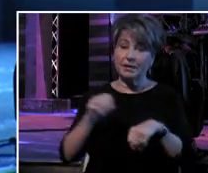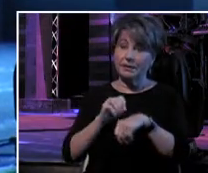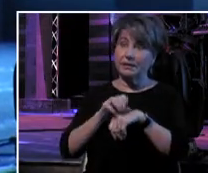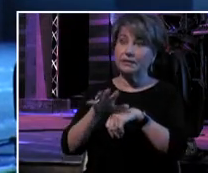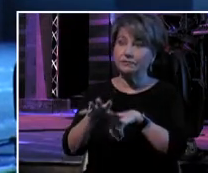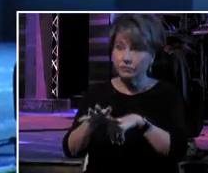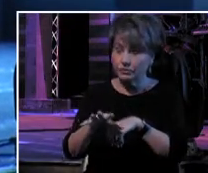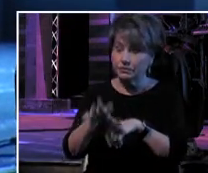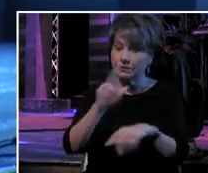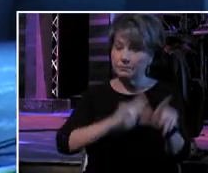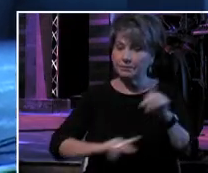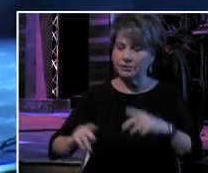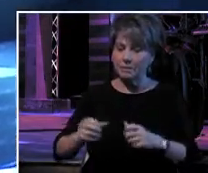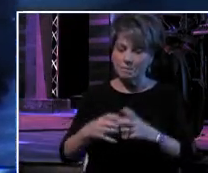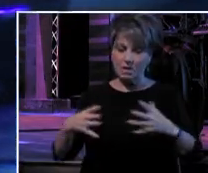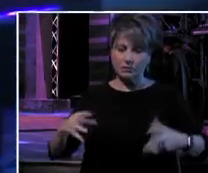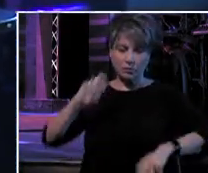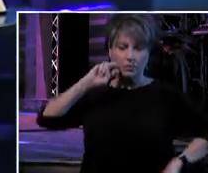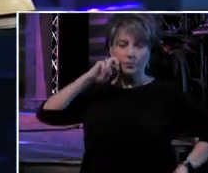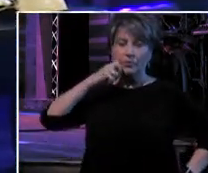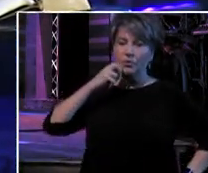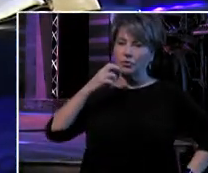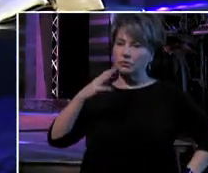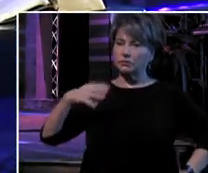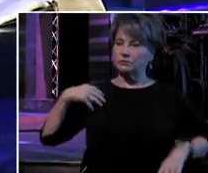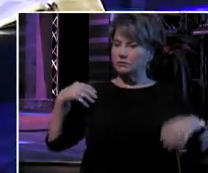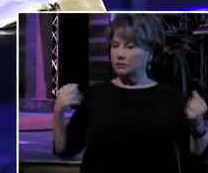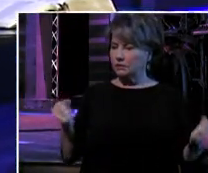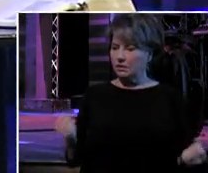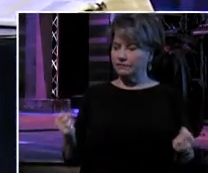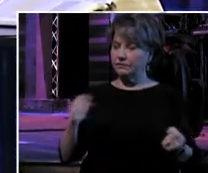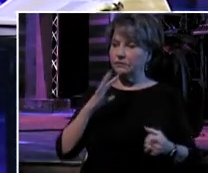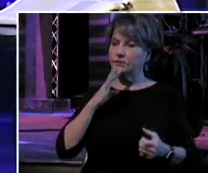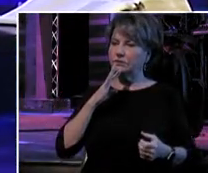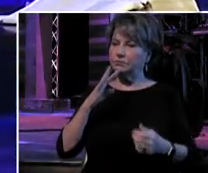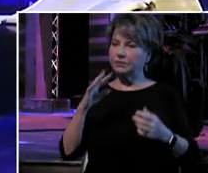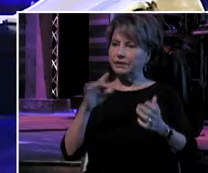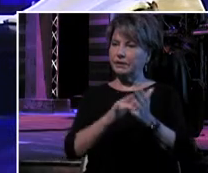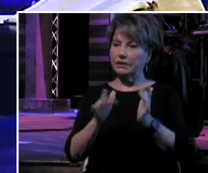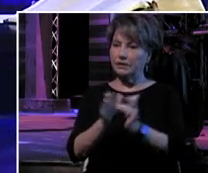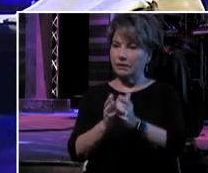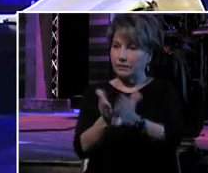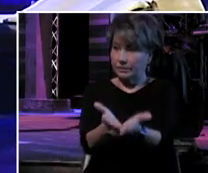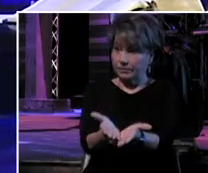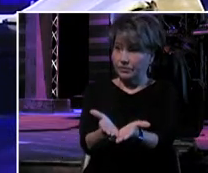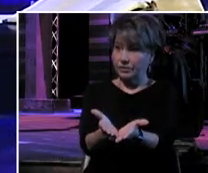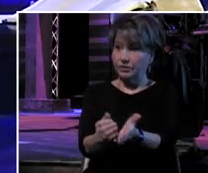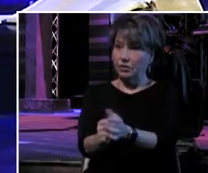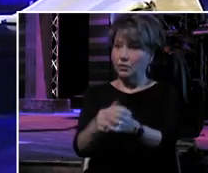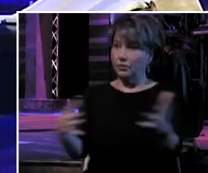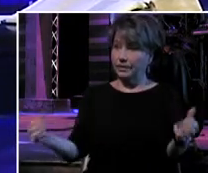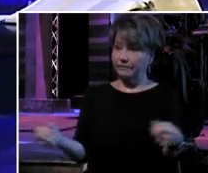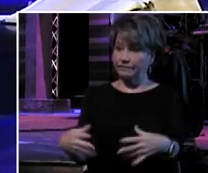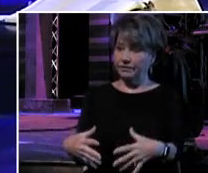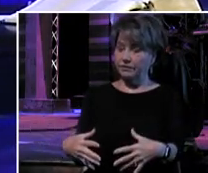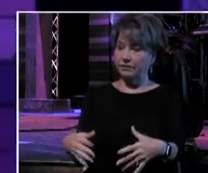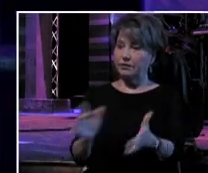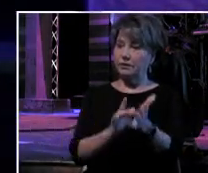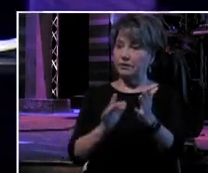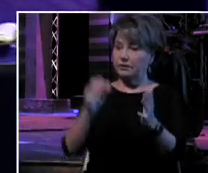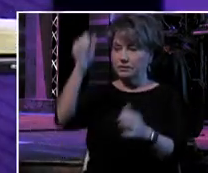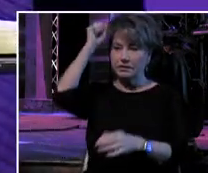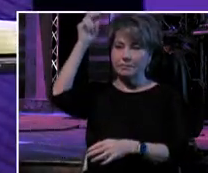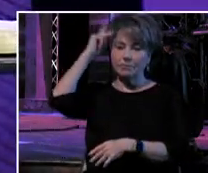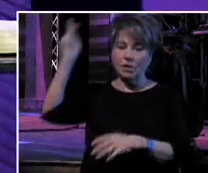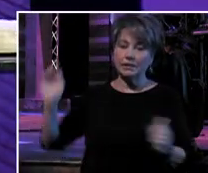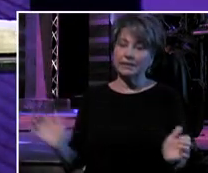They are much more bold to speak the word without fear. He was able to encourage the believers